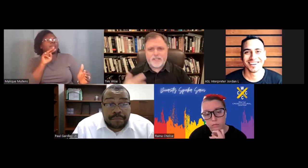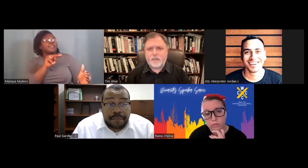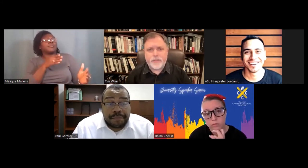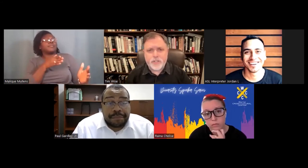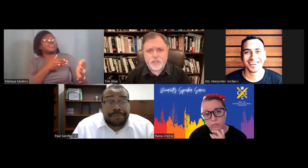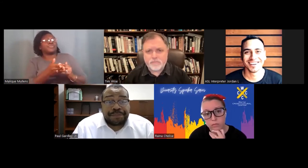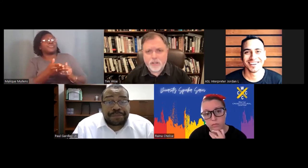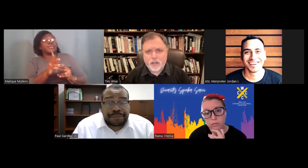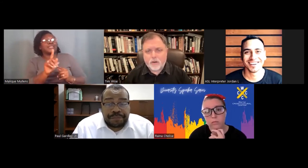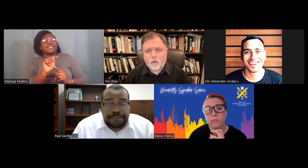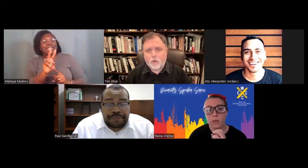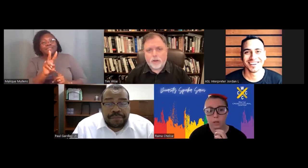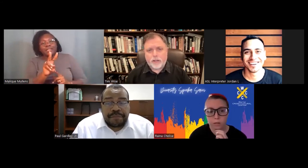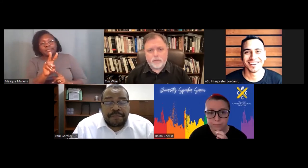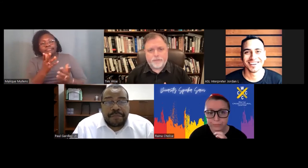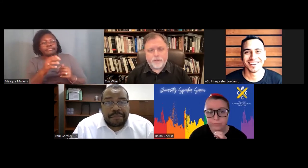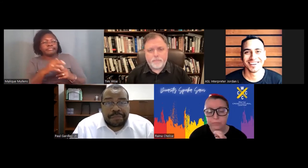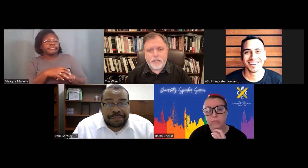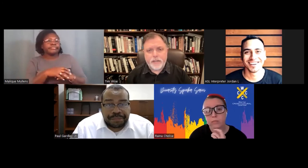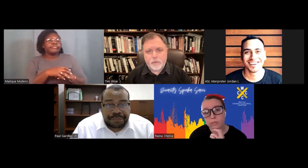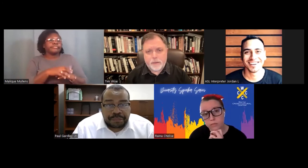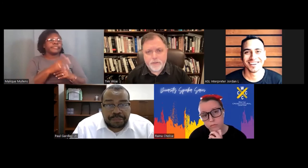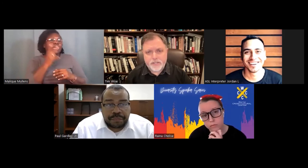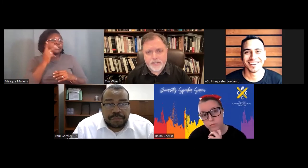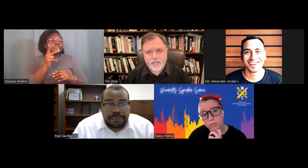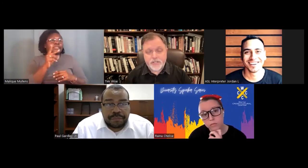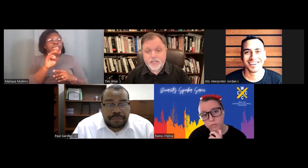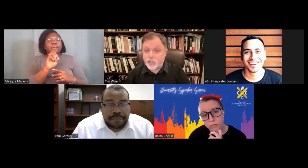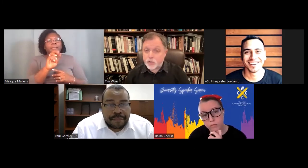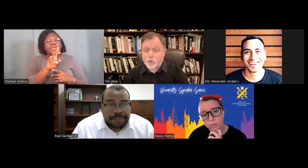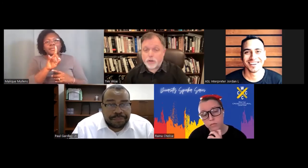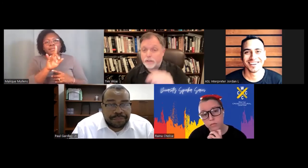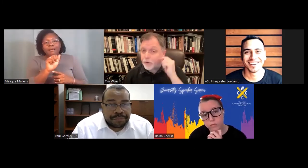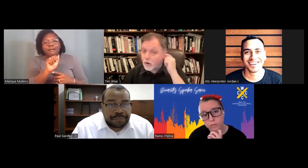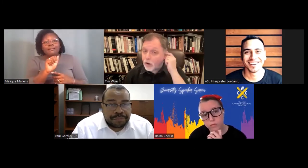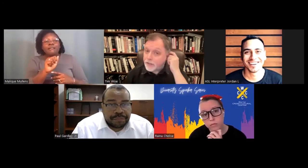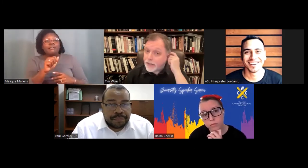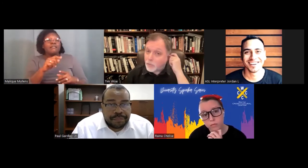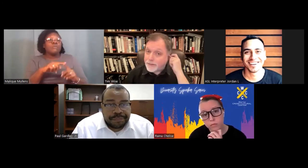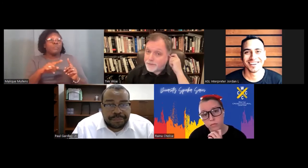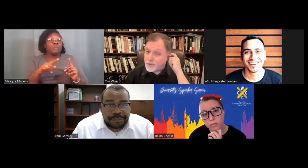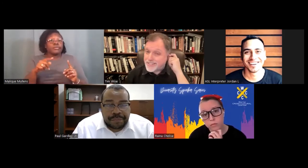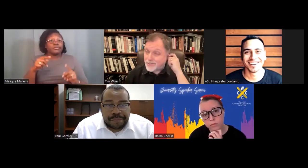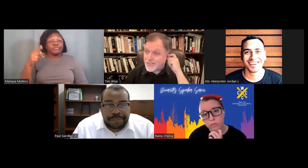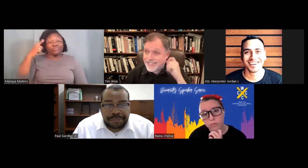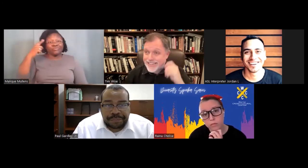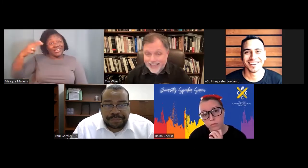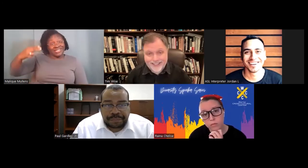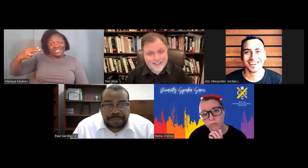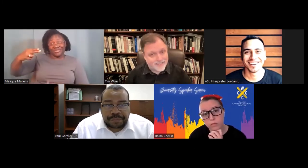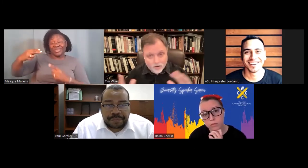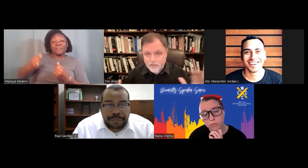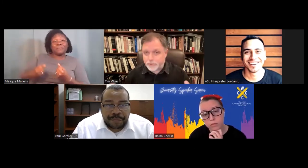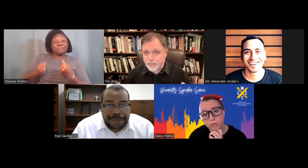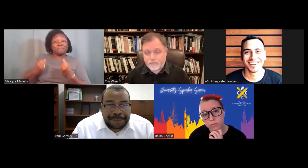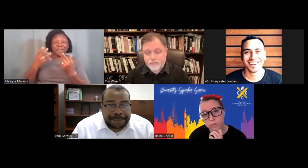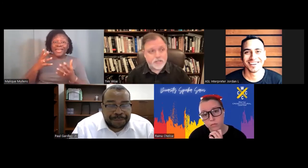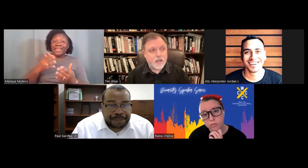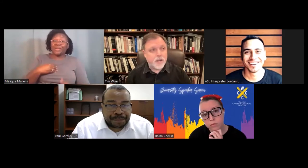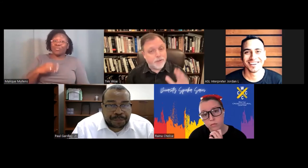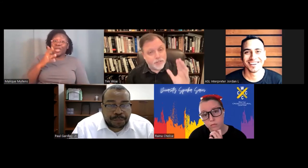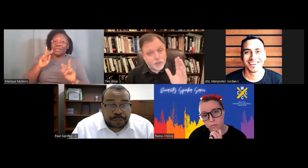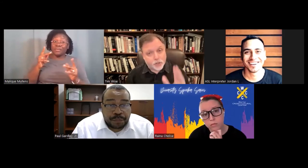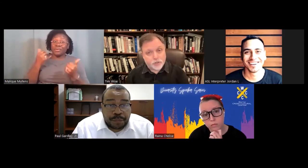on television or, you know, different media representations. Historically, for an awful lot of white folks still today, it's hard to believe